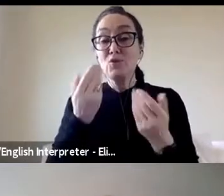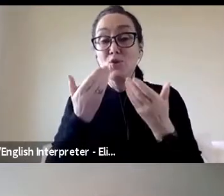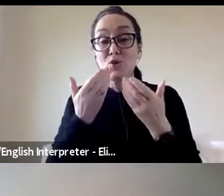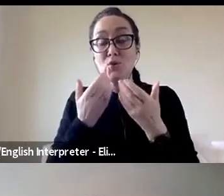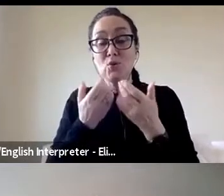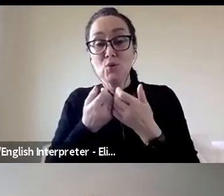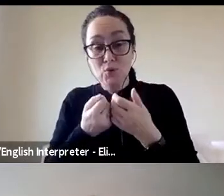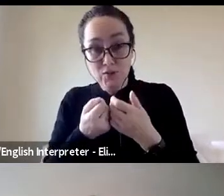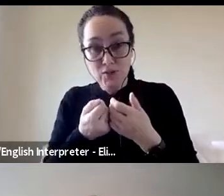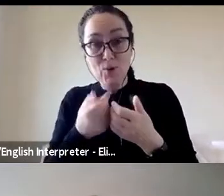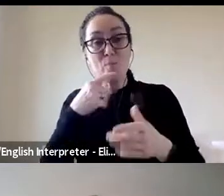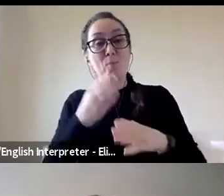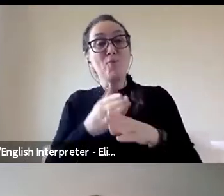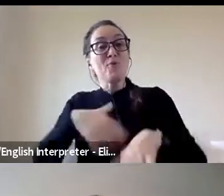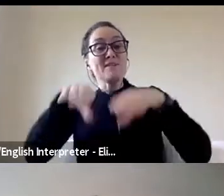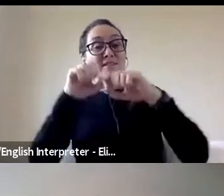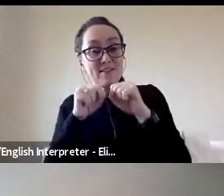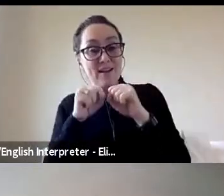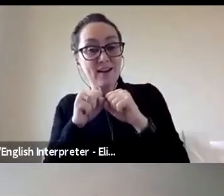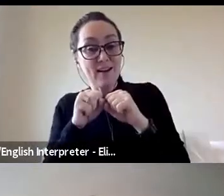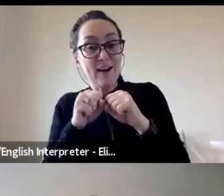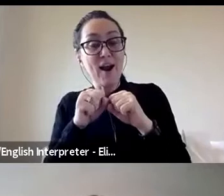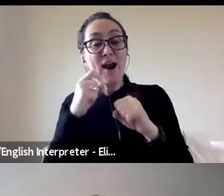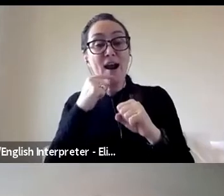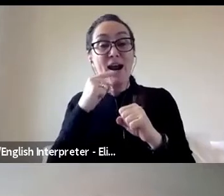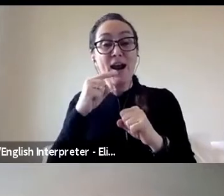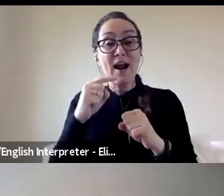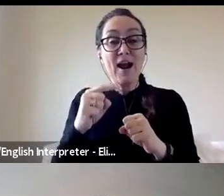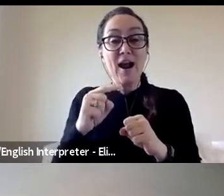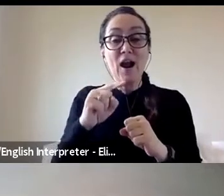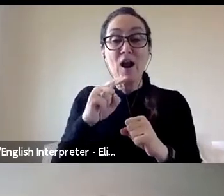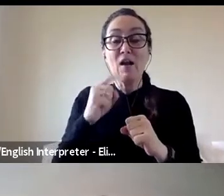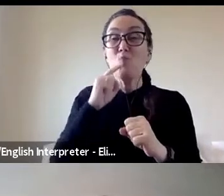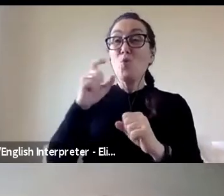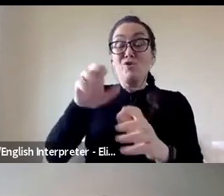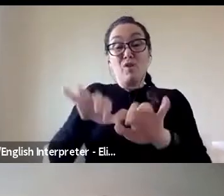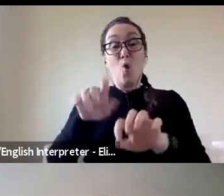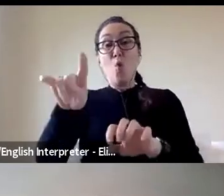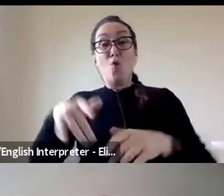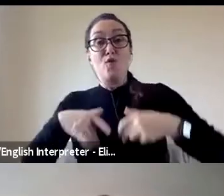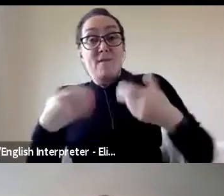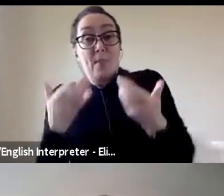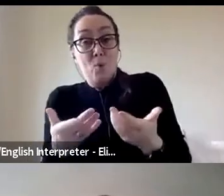our conversation. Our first question is,